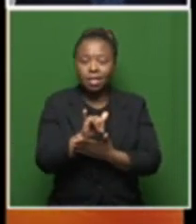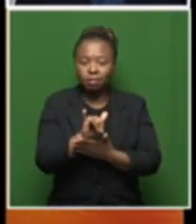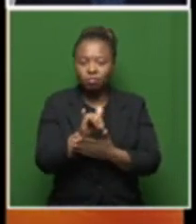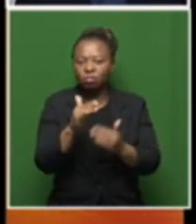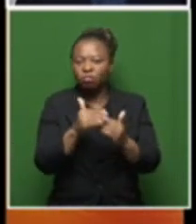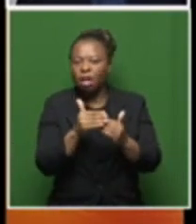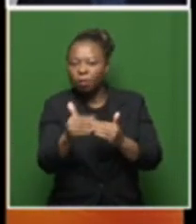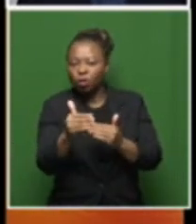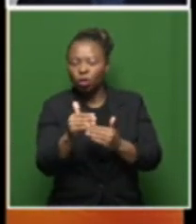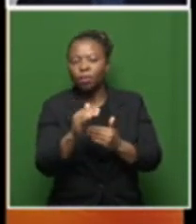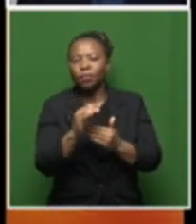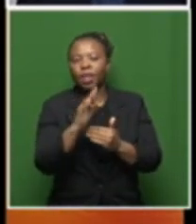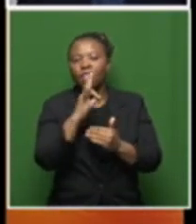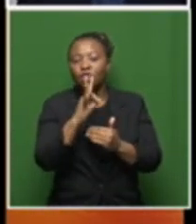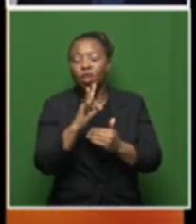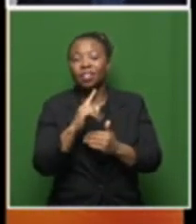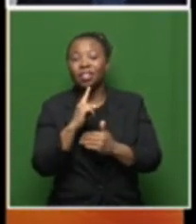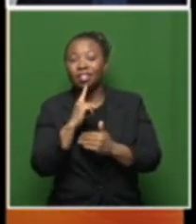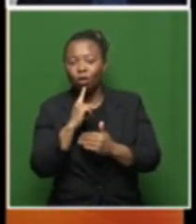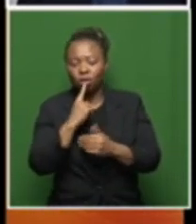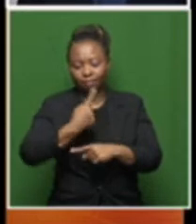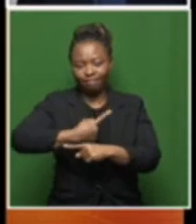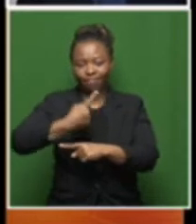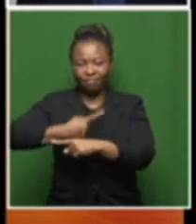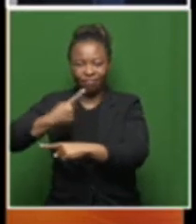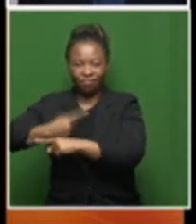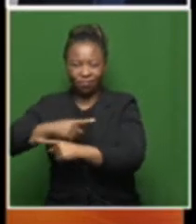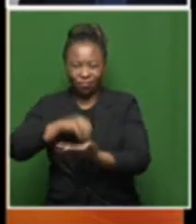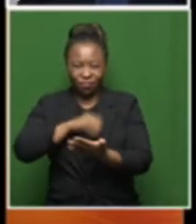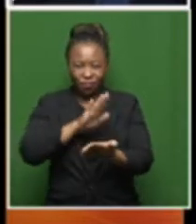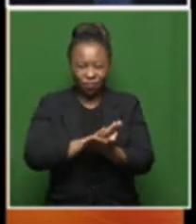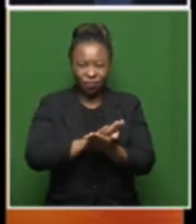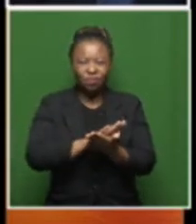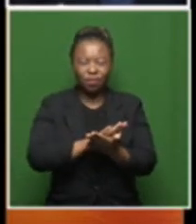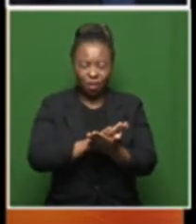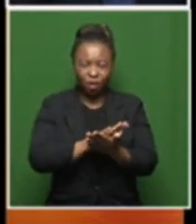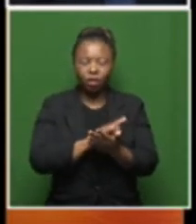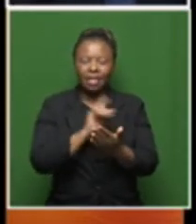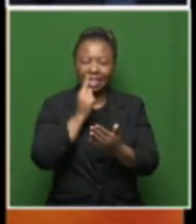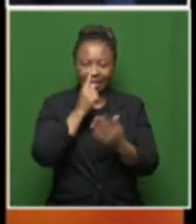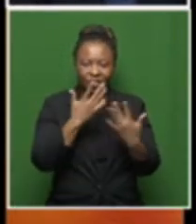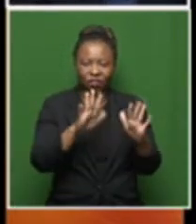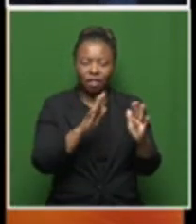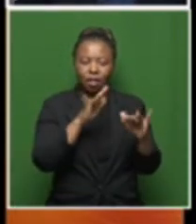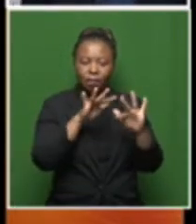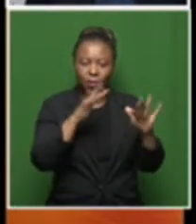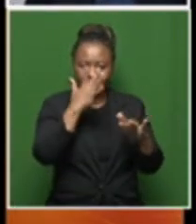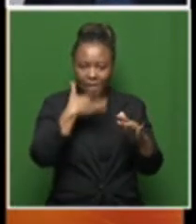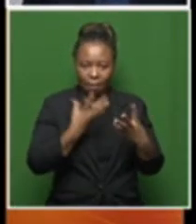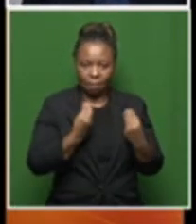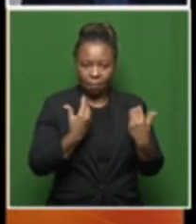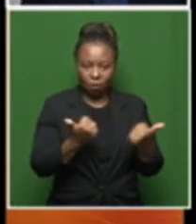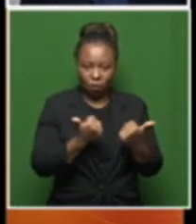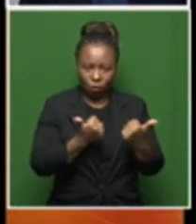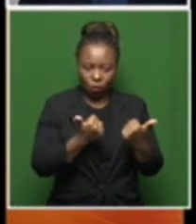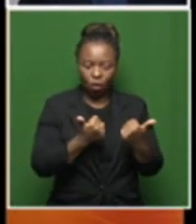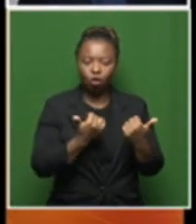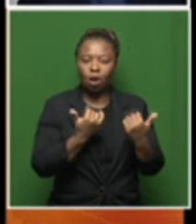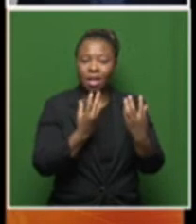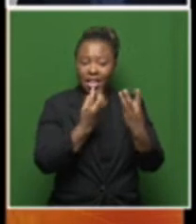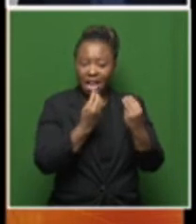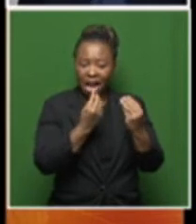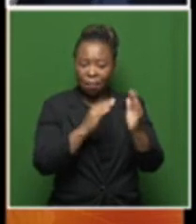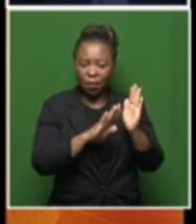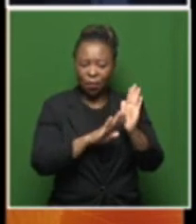to about 3,000 cases a day, we obviously have to track over the next 2 weeks to see what's going to happen. But the forecasting of rising numbers